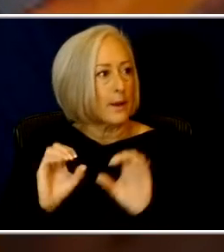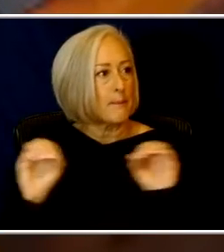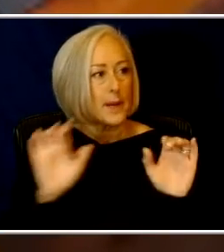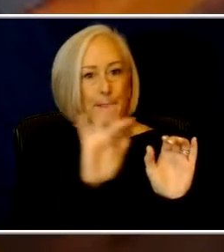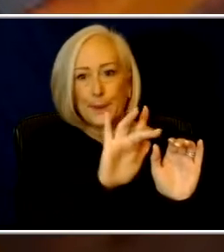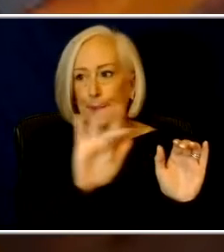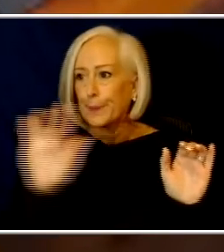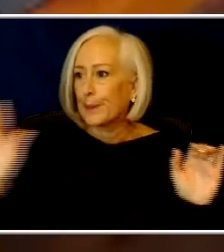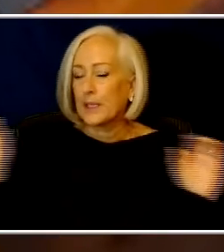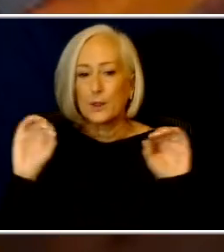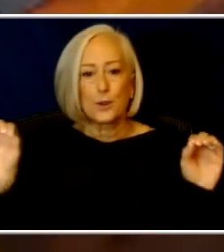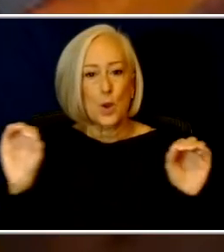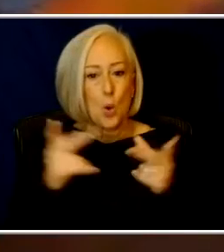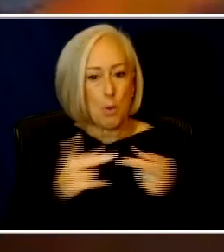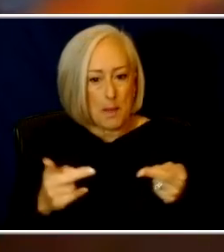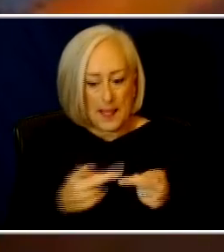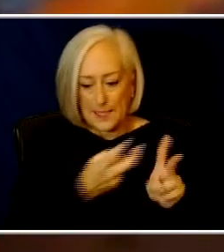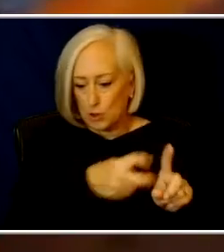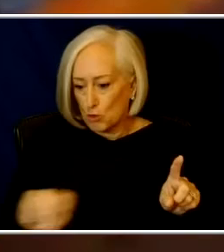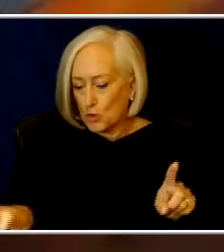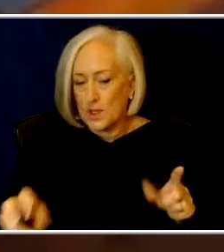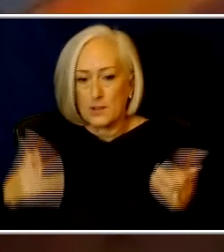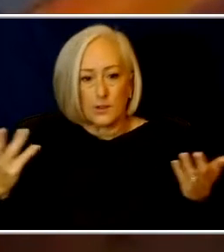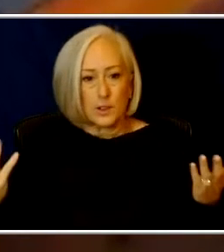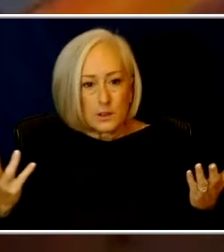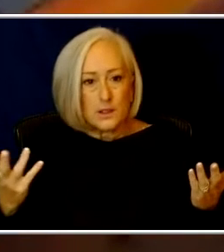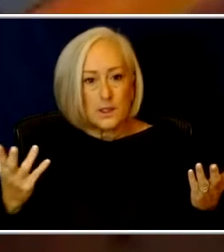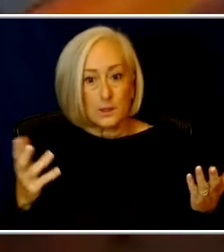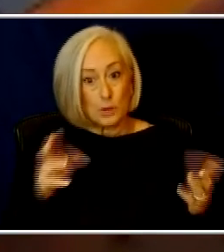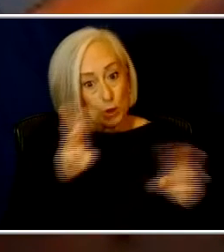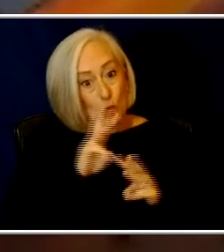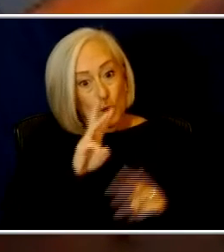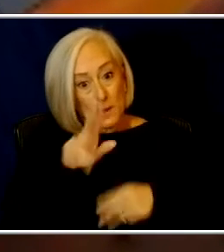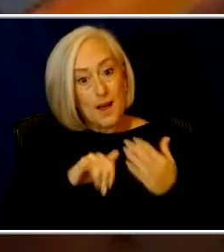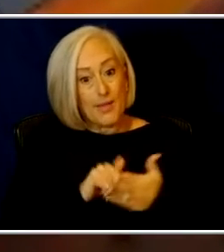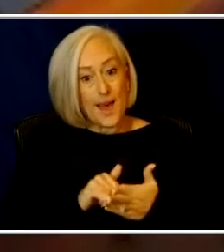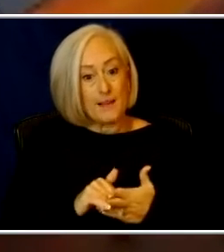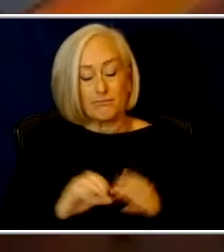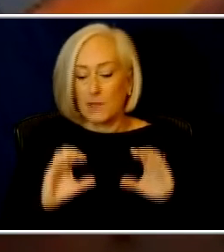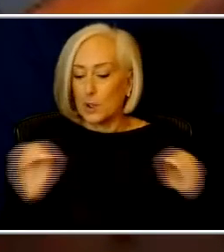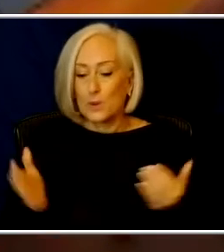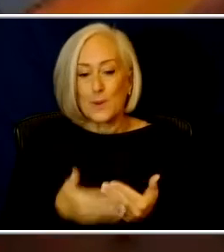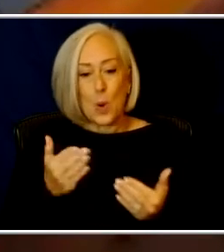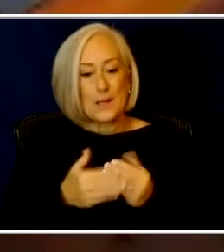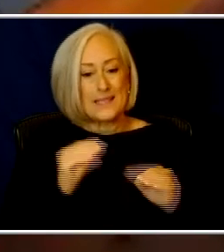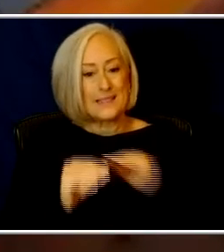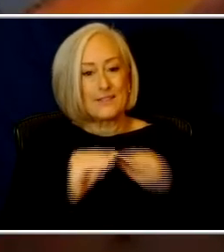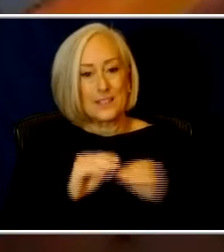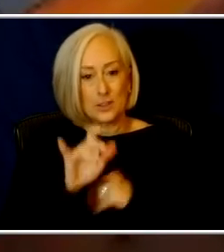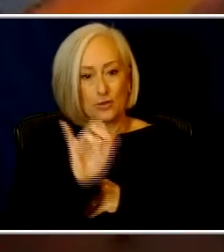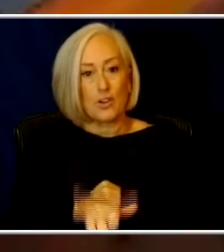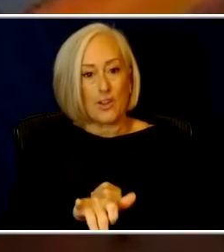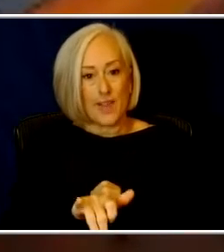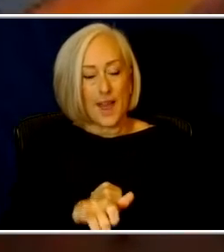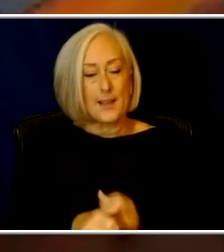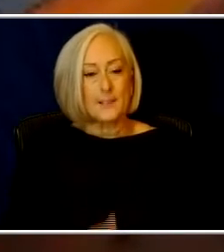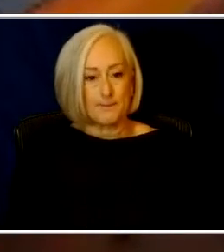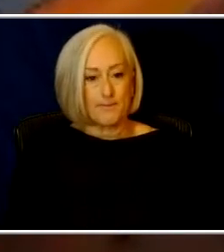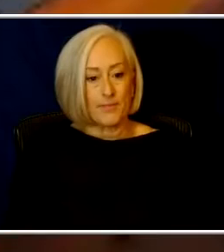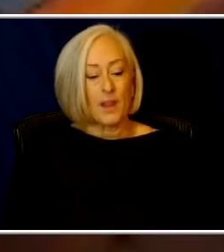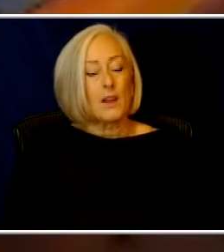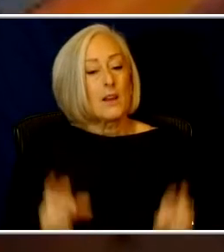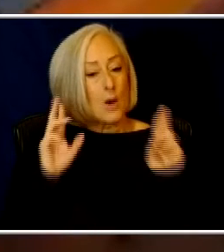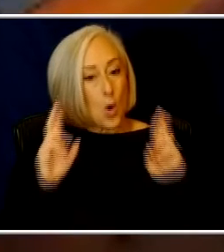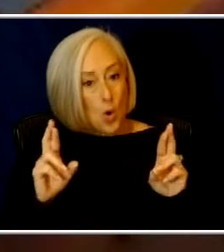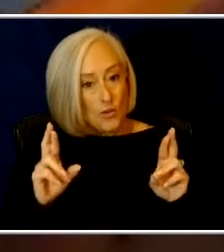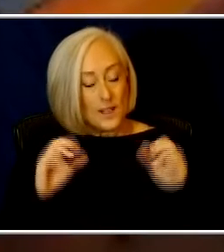it's clearly worrisome, and I'm not sure that there's a quick fix for any of this. And hopefully the winter doesn't